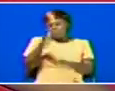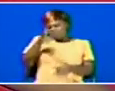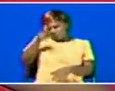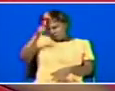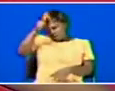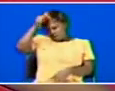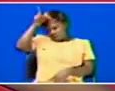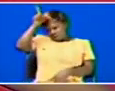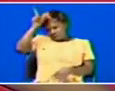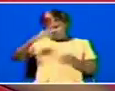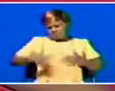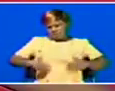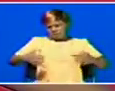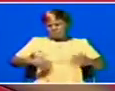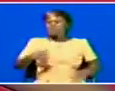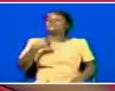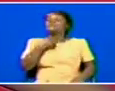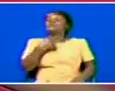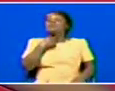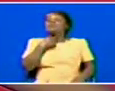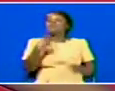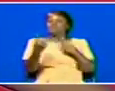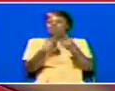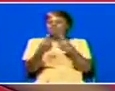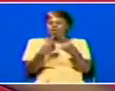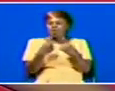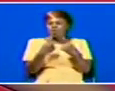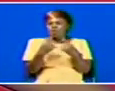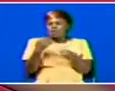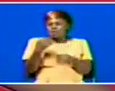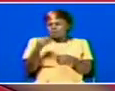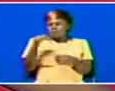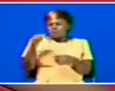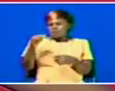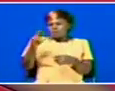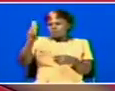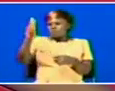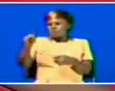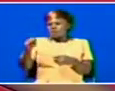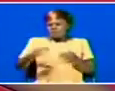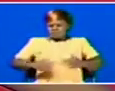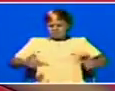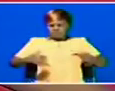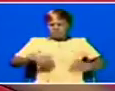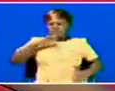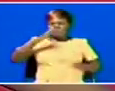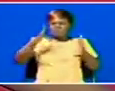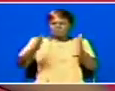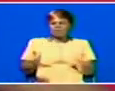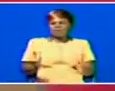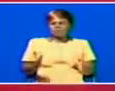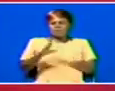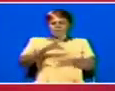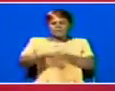of migrants being sold as slaves. And we'll be speaking to Yvonne Dege. She's the UN Refugee Agency spokesperson. We'll try and see if we can get